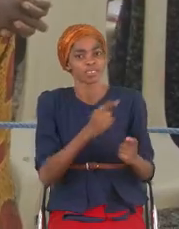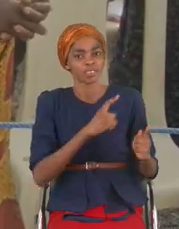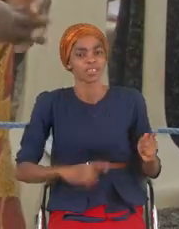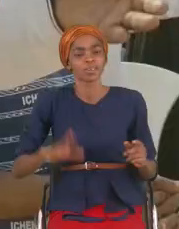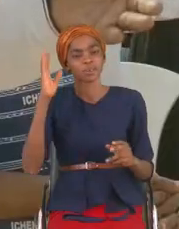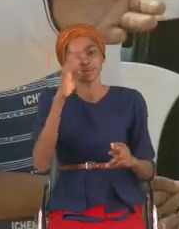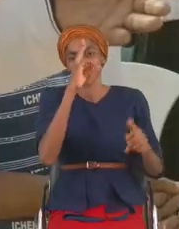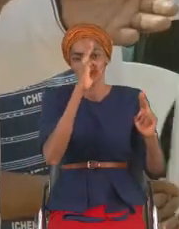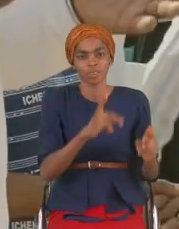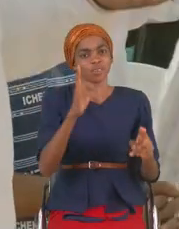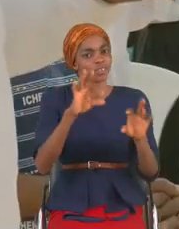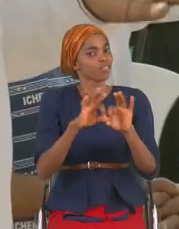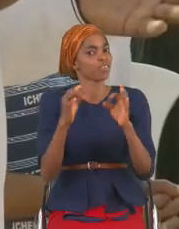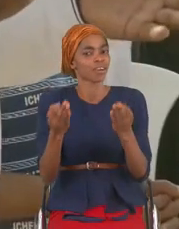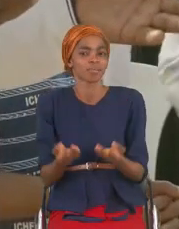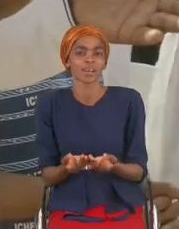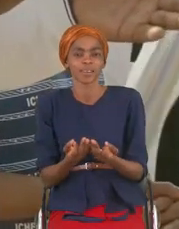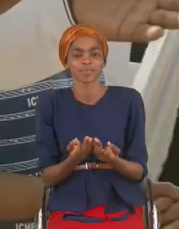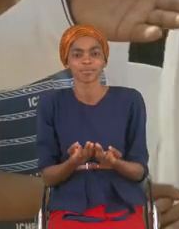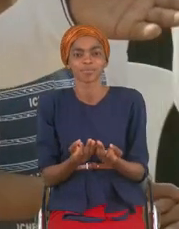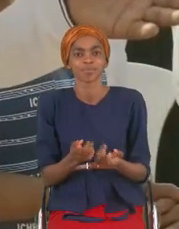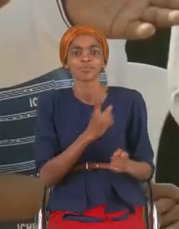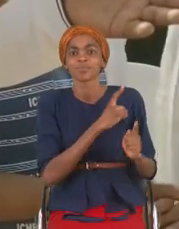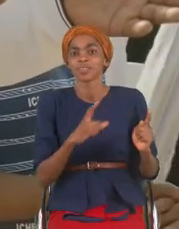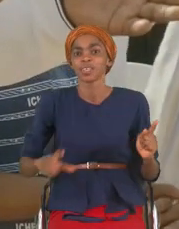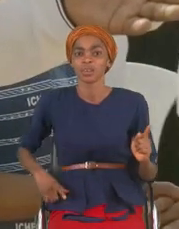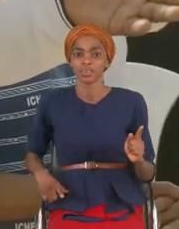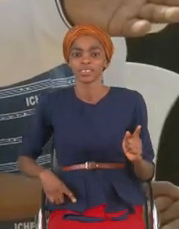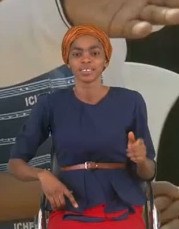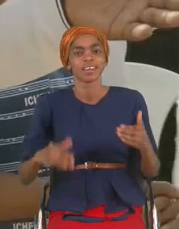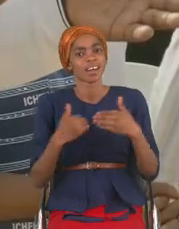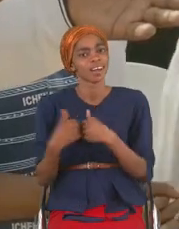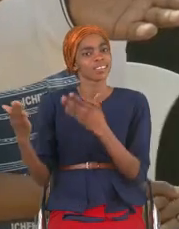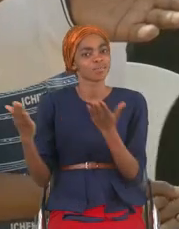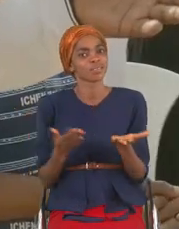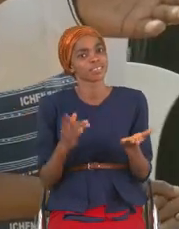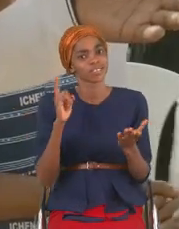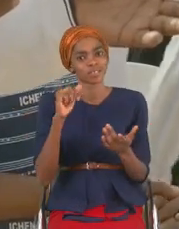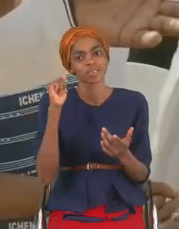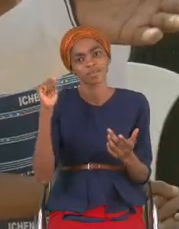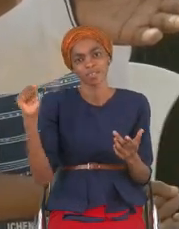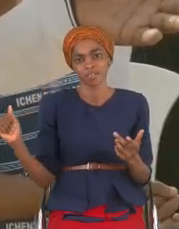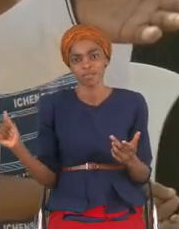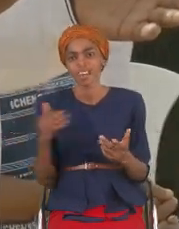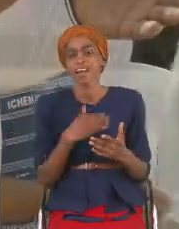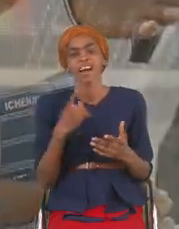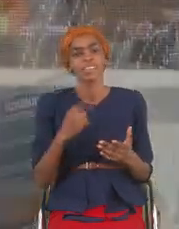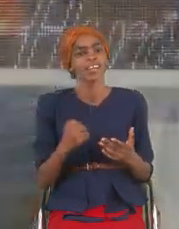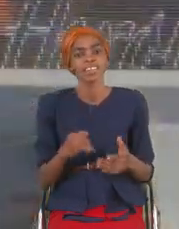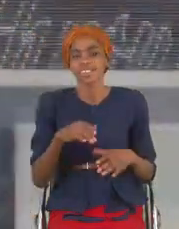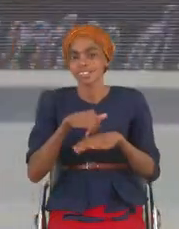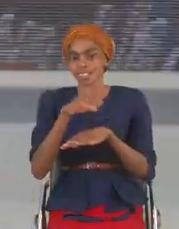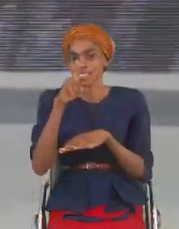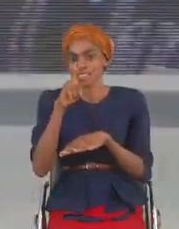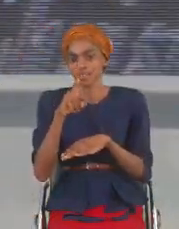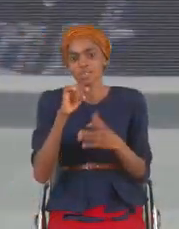will honor your family. Amen. The Lord has brought you to himself and is sending you forth